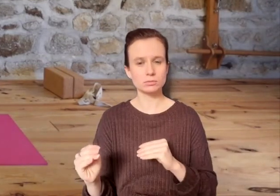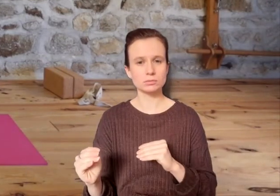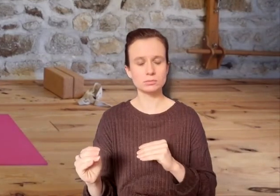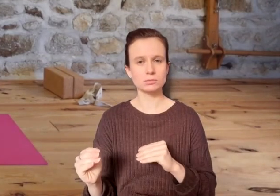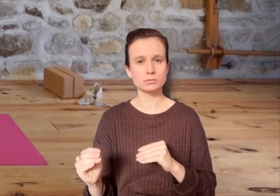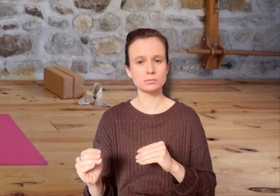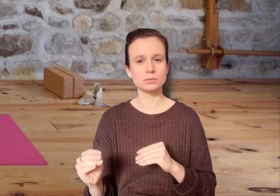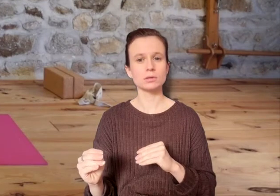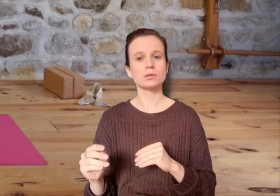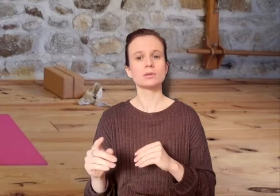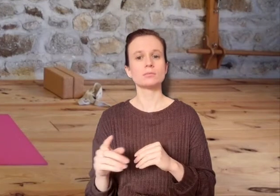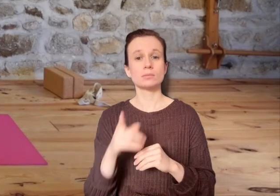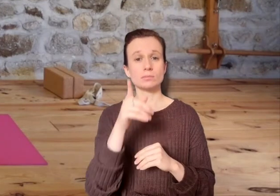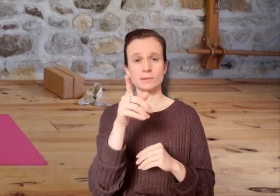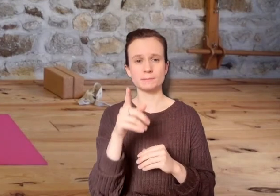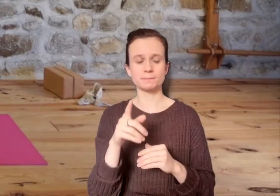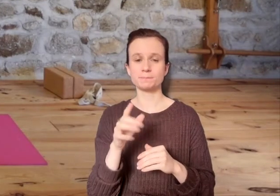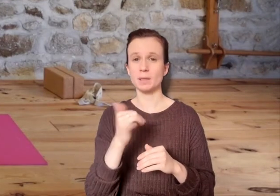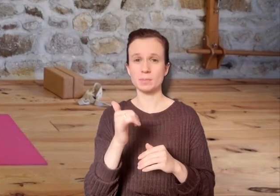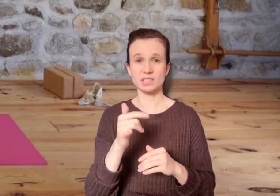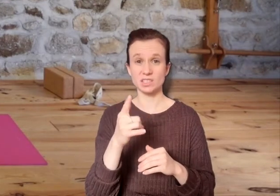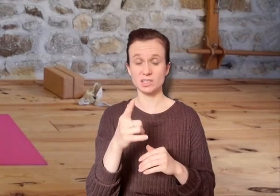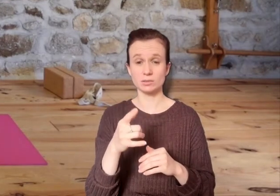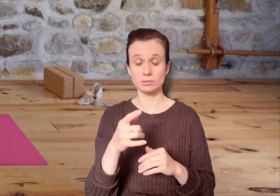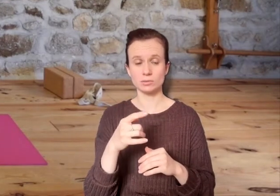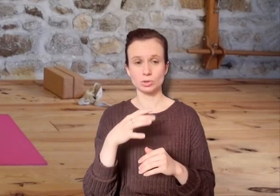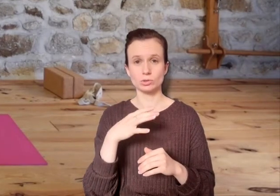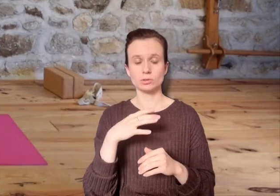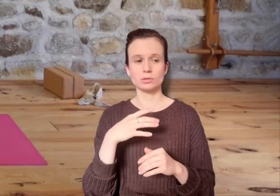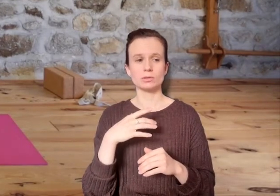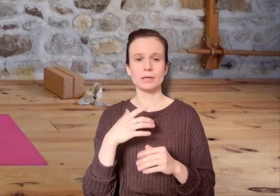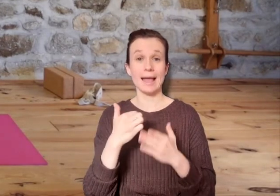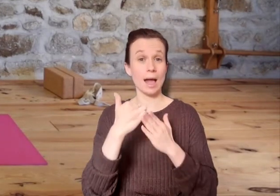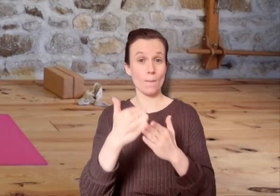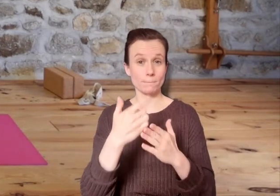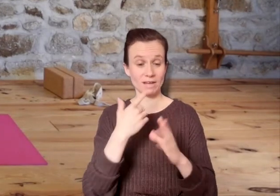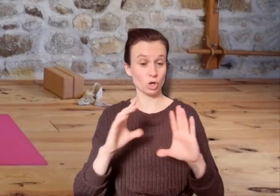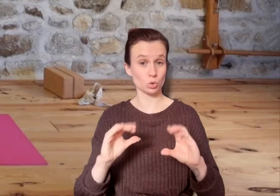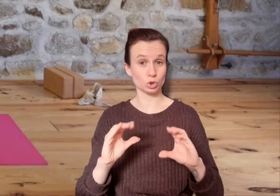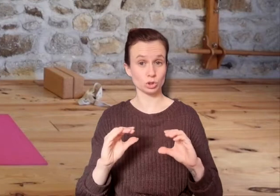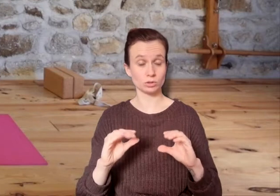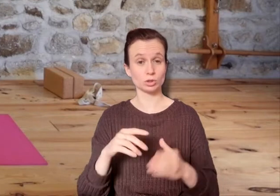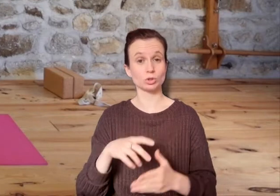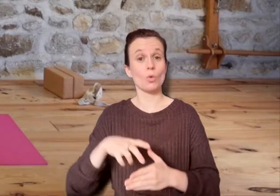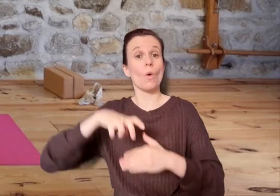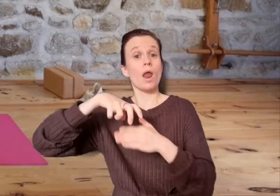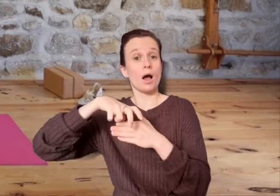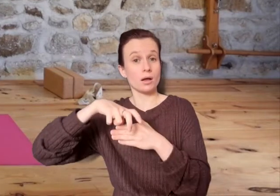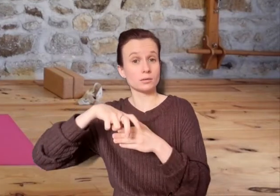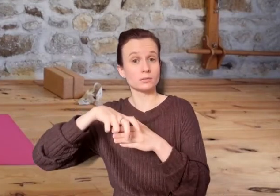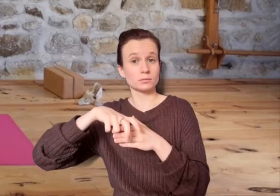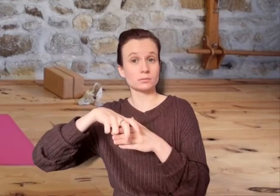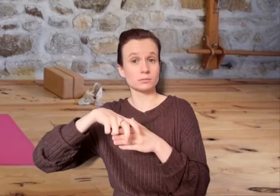but get my knees down. But if it adds a little bit more to the pose, for